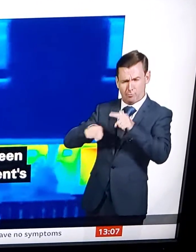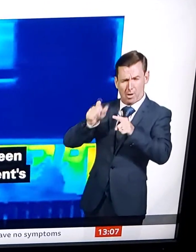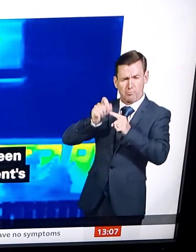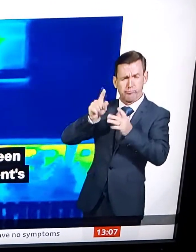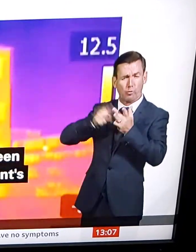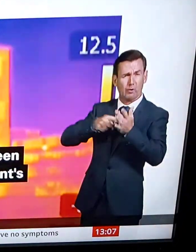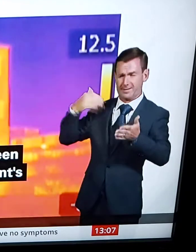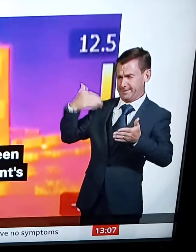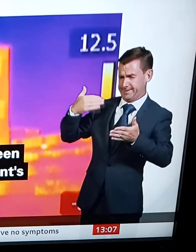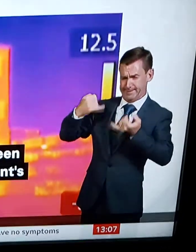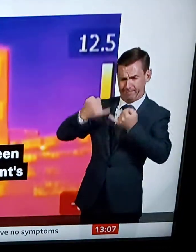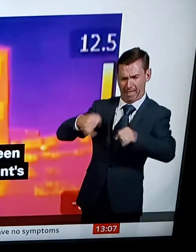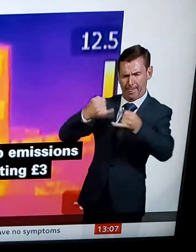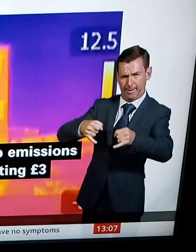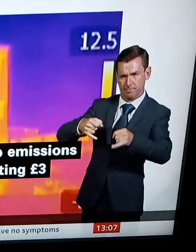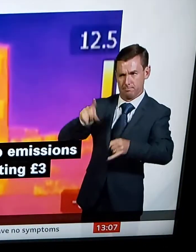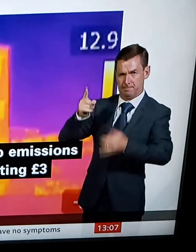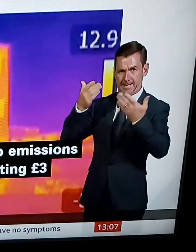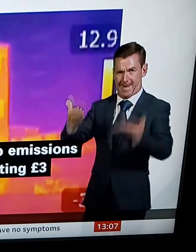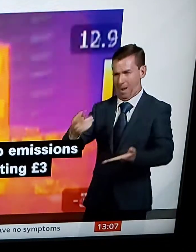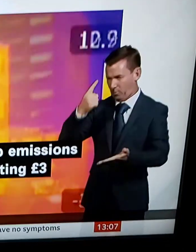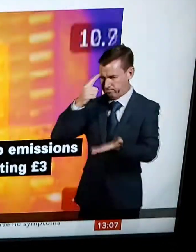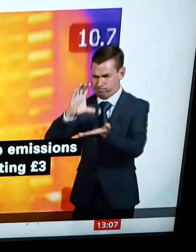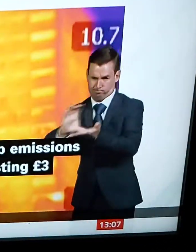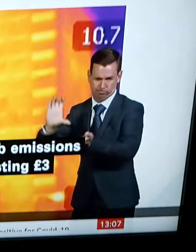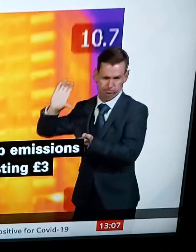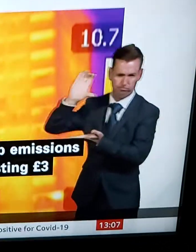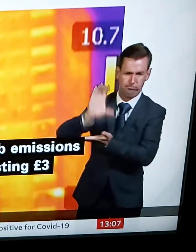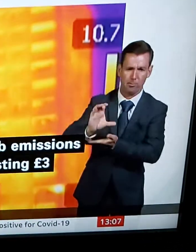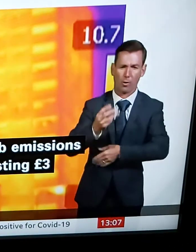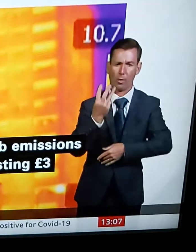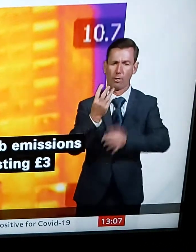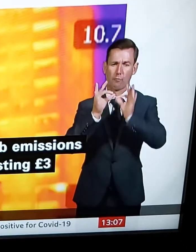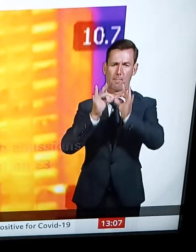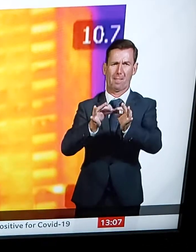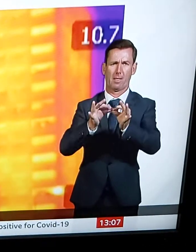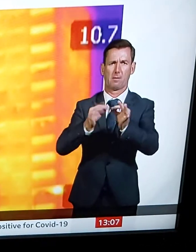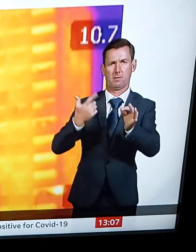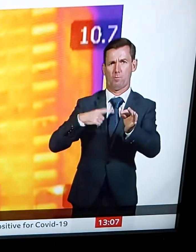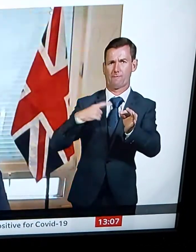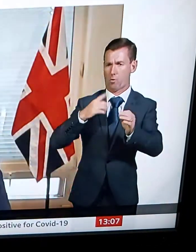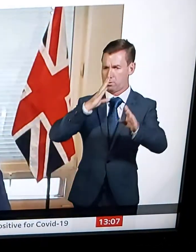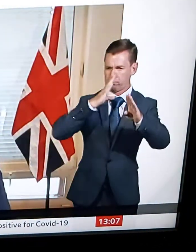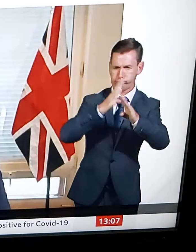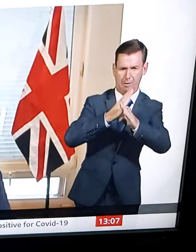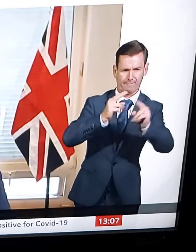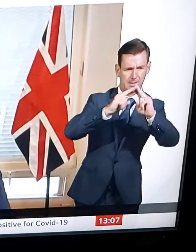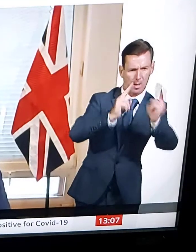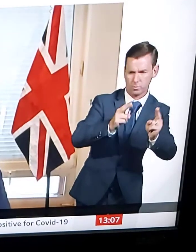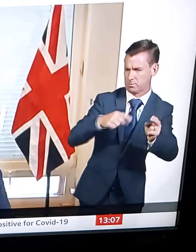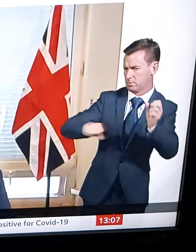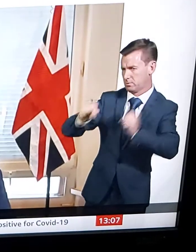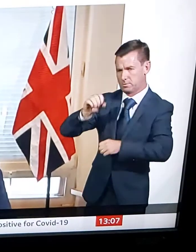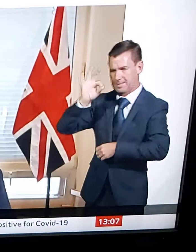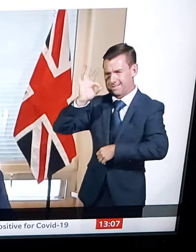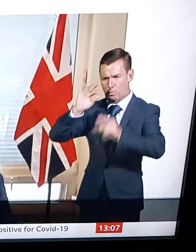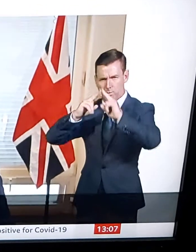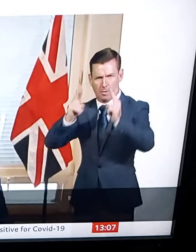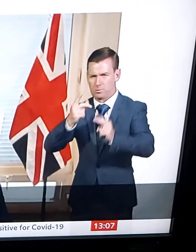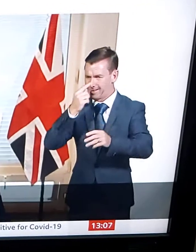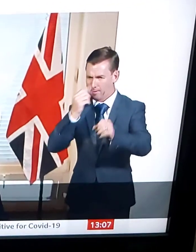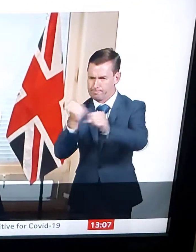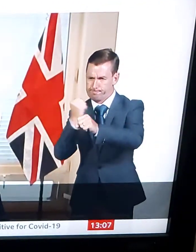With countries such as Germany spending 10 times as much on green initiatives, government's critics say far more could and should be done. Apparently,